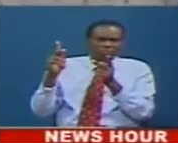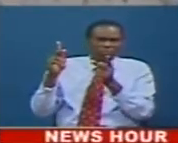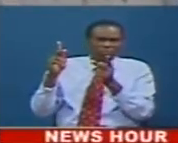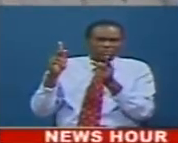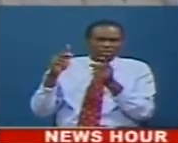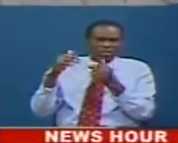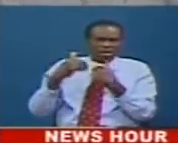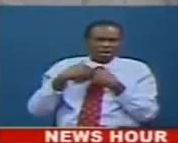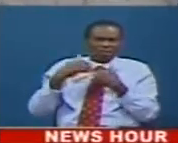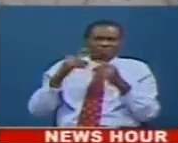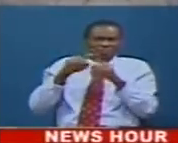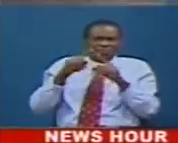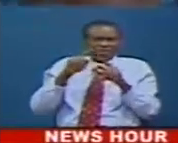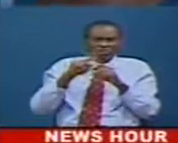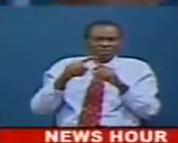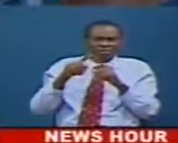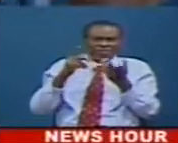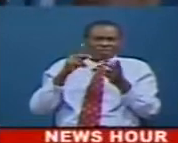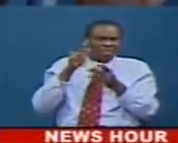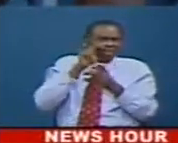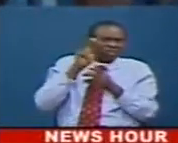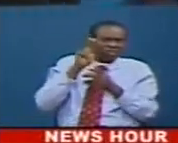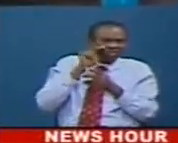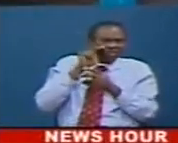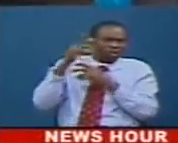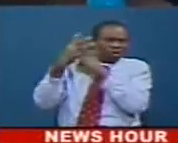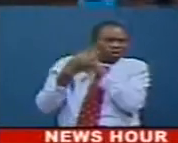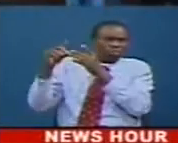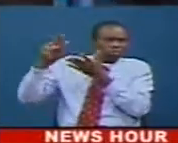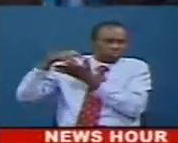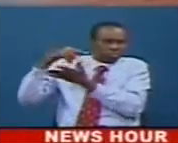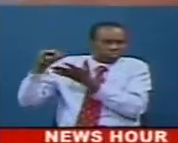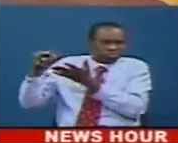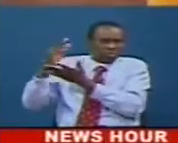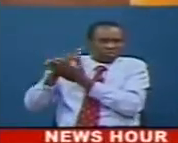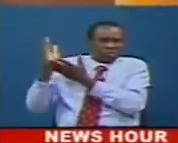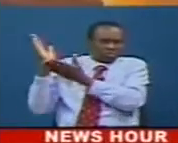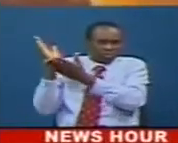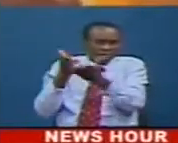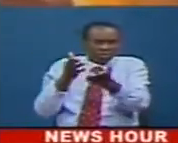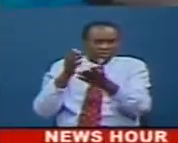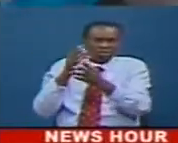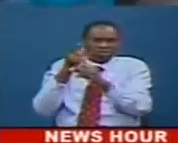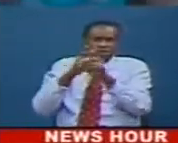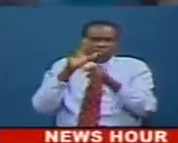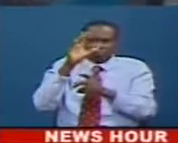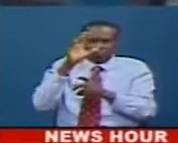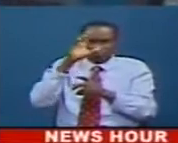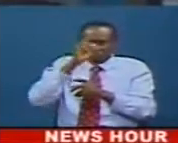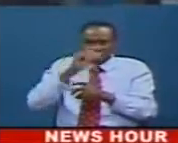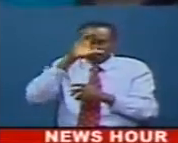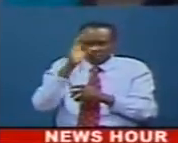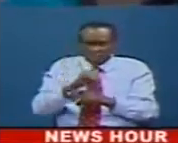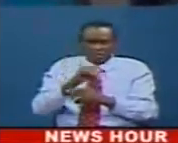celebrities, seem to have been mesmerized with Nigeria's Shoki and Shaku Shaku dance, not forgetting the Gwara Gwara dance from South Africa.